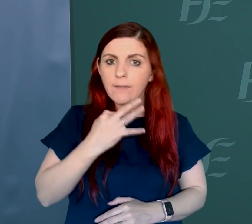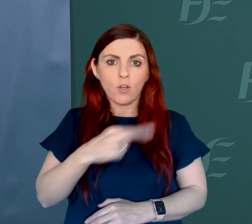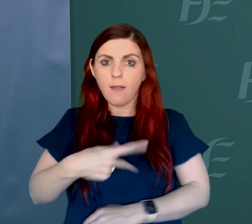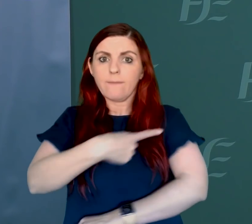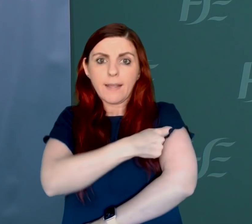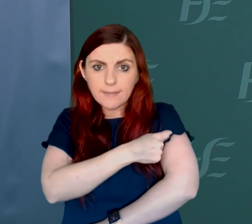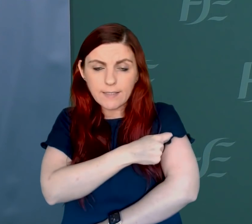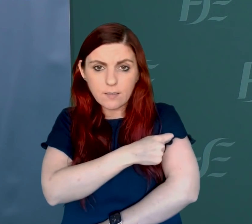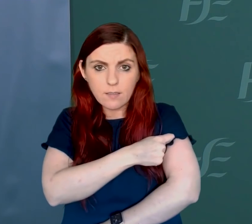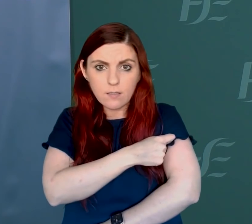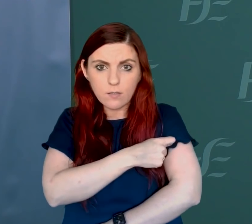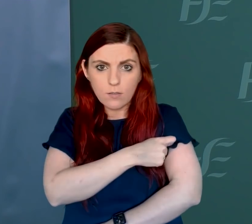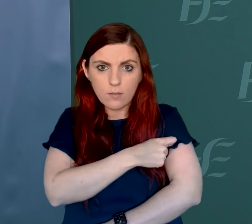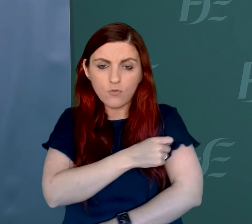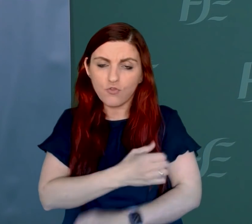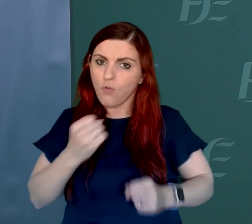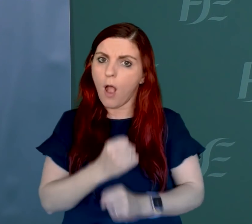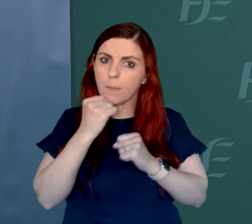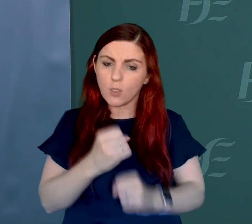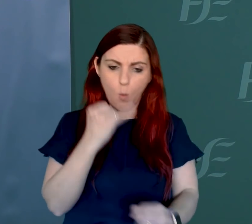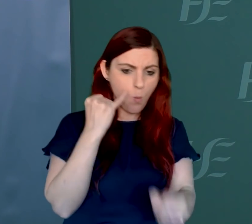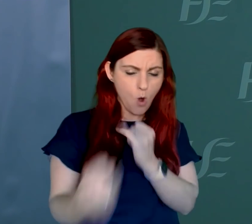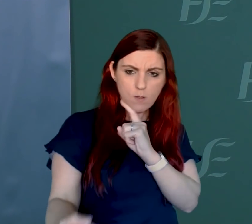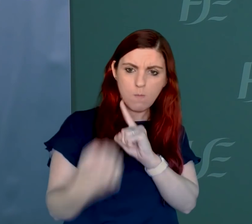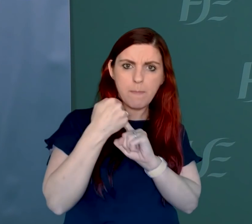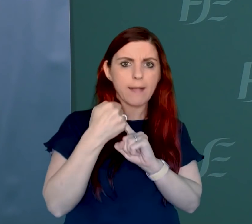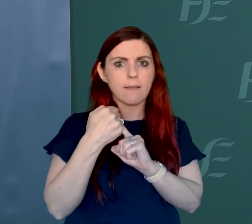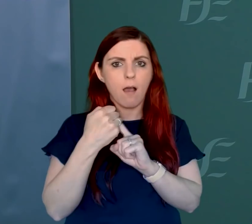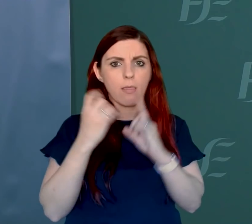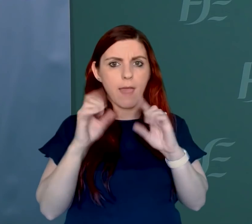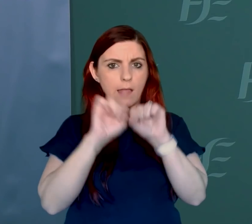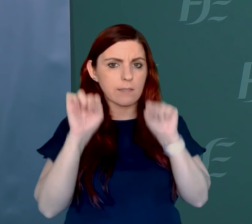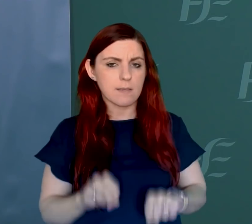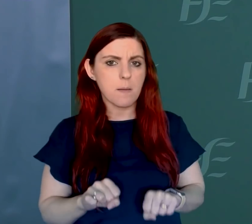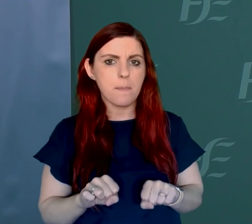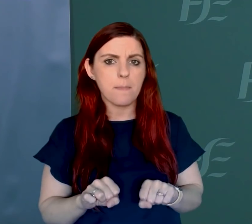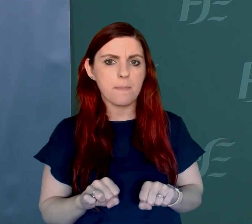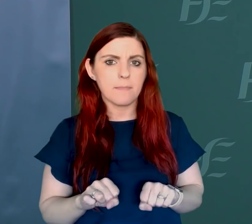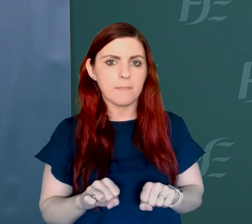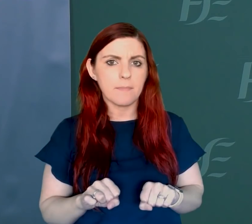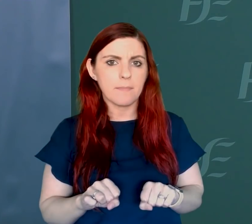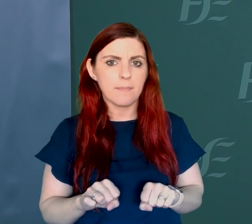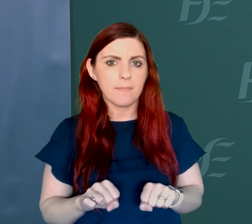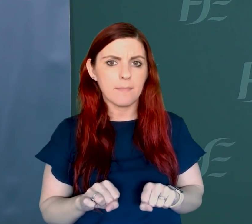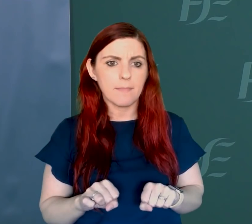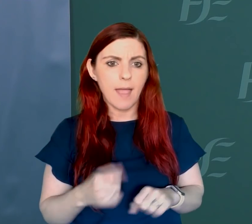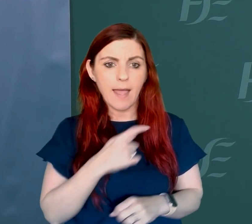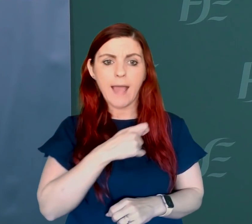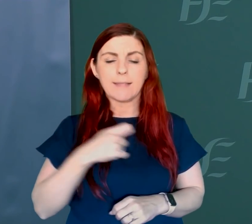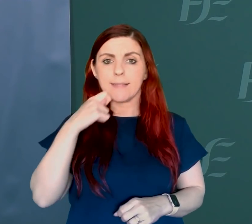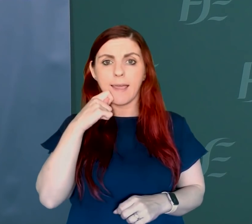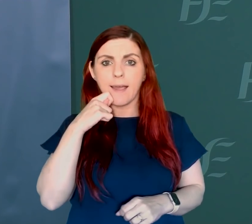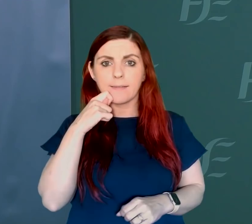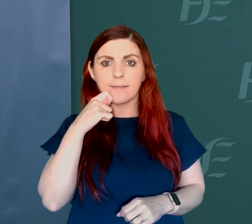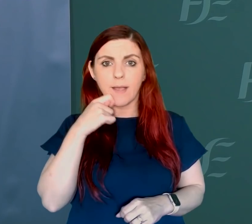to have a disproportionate impact on our health system overall. And I say that by closing on this point to say we